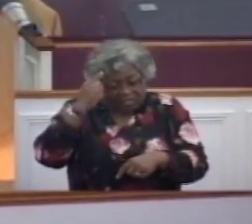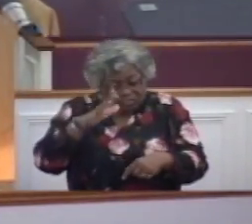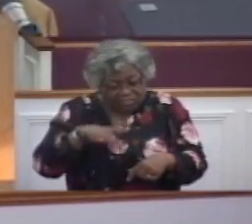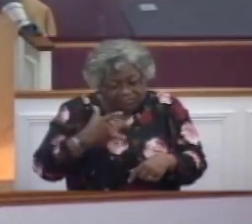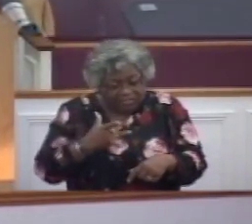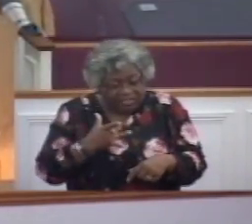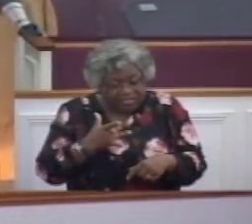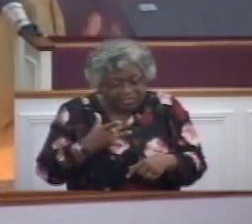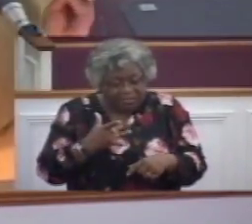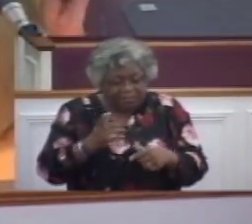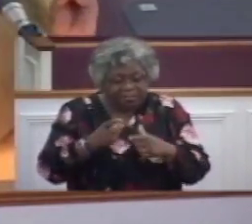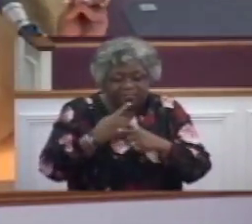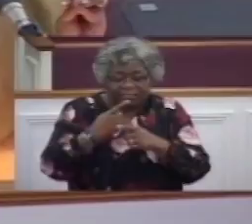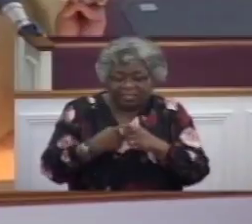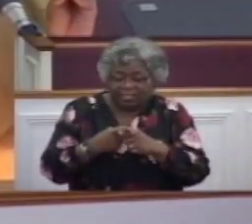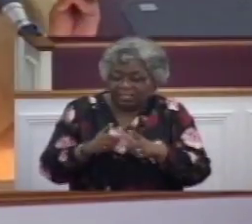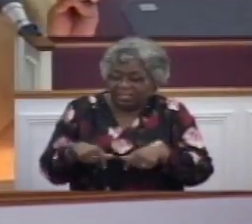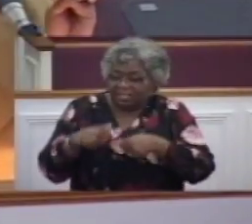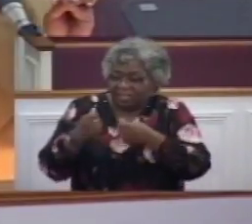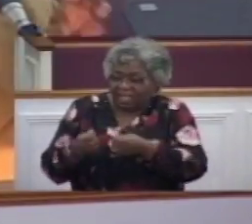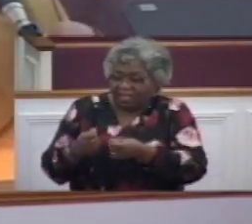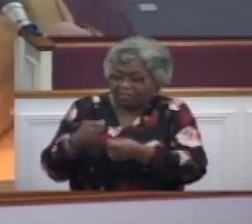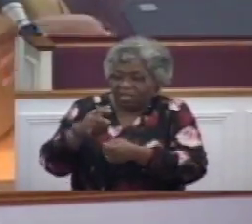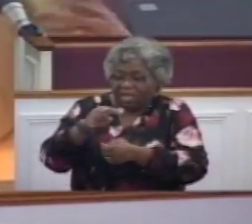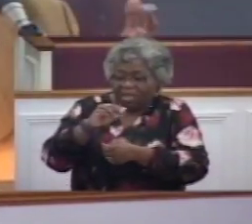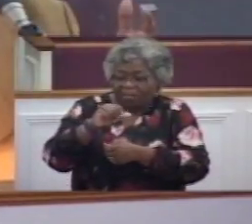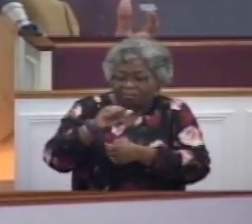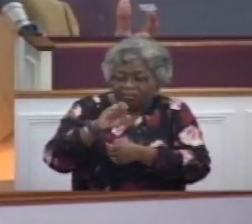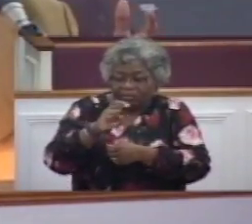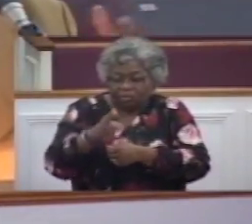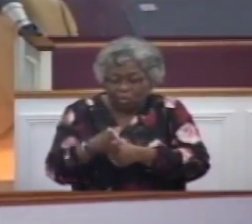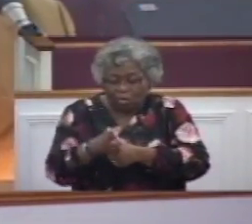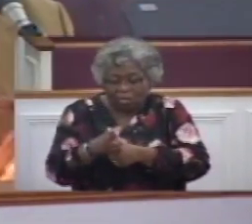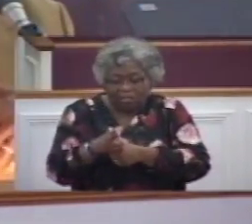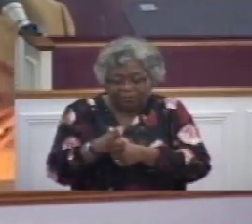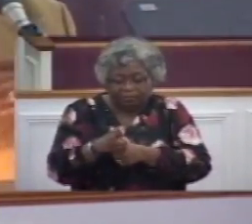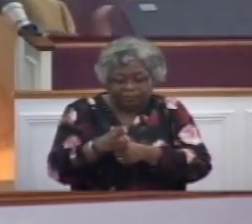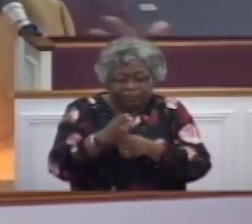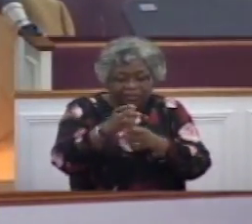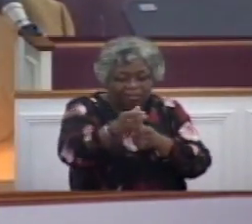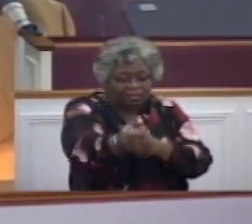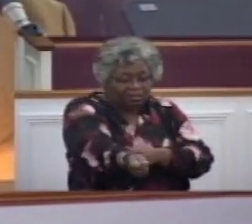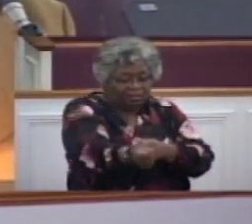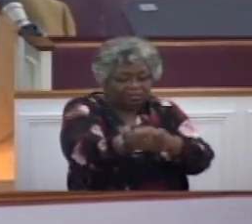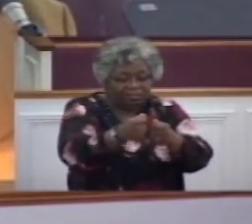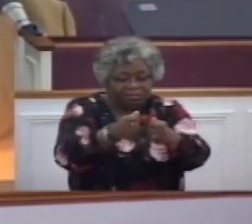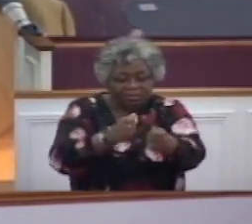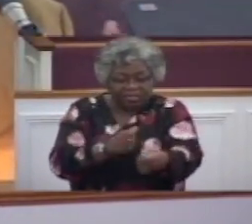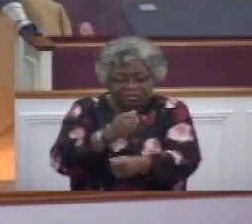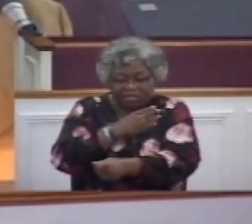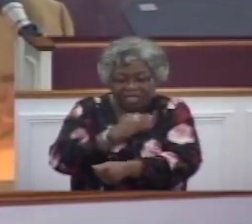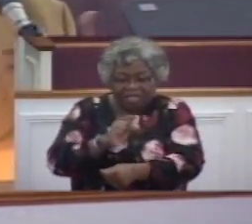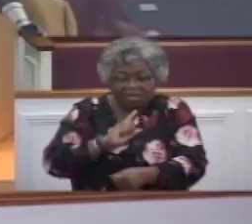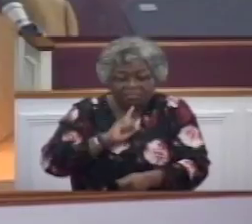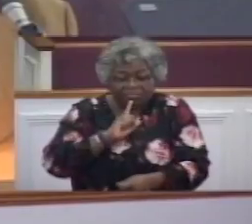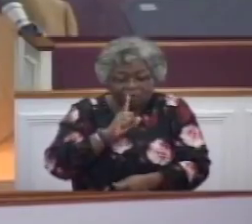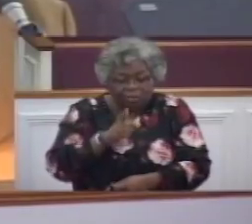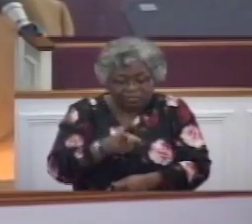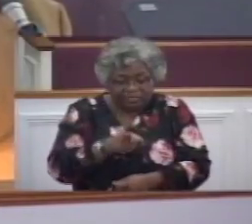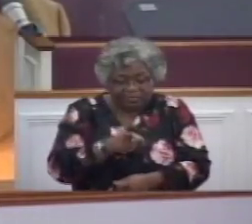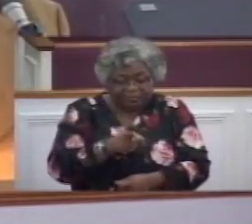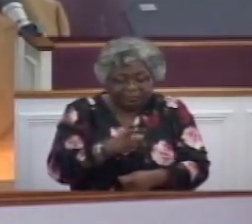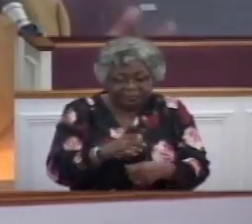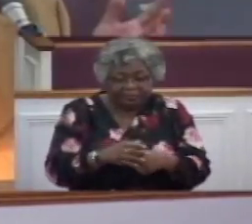He turned around and gave Noah dominion and authority. Help me say